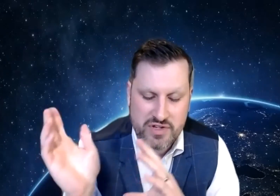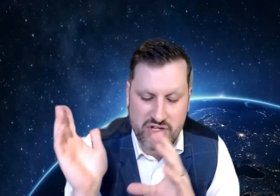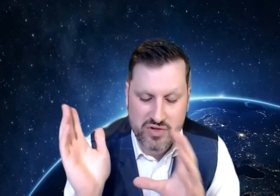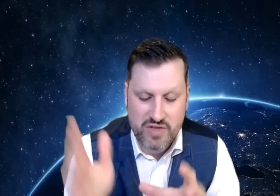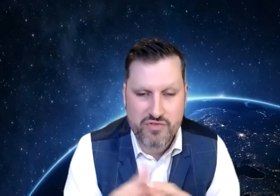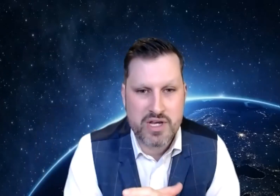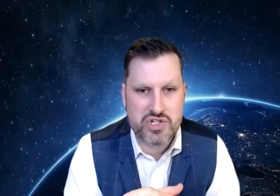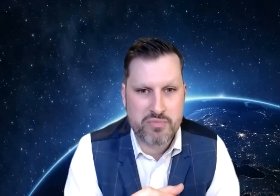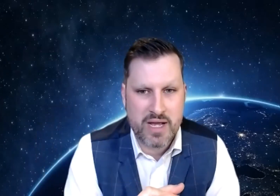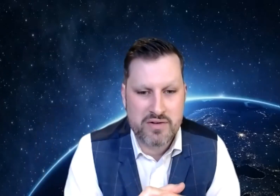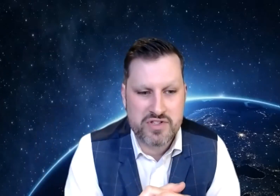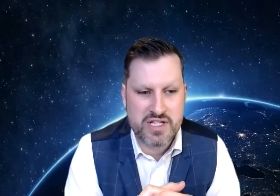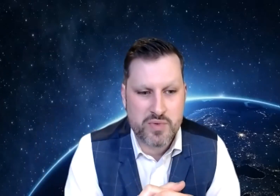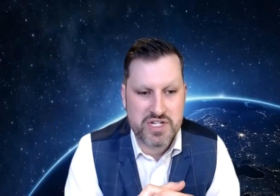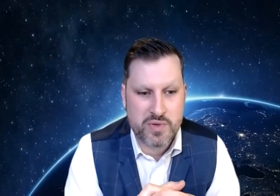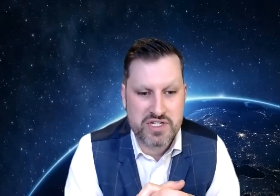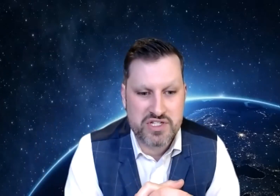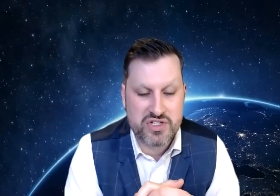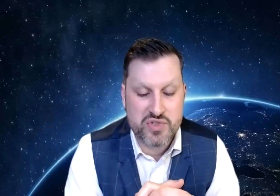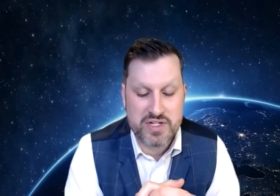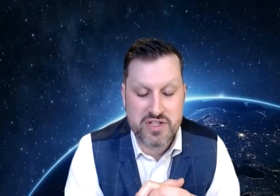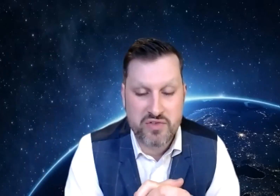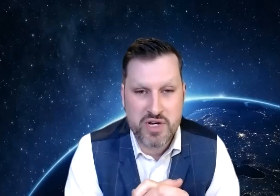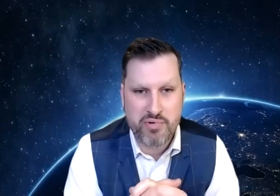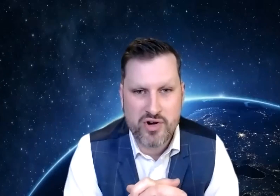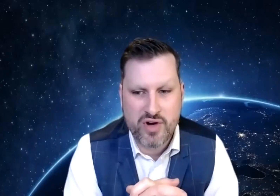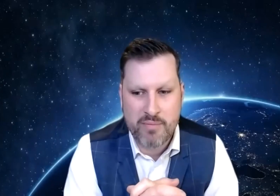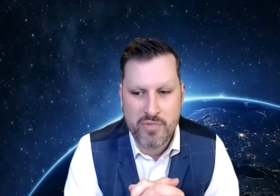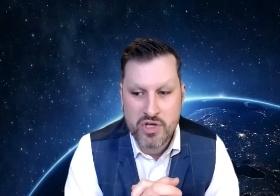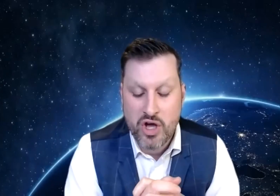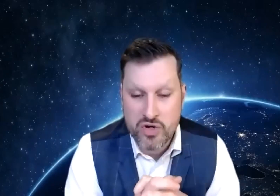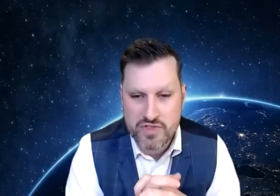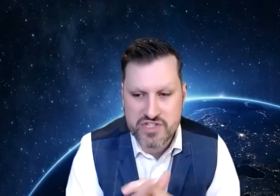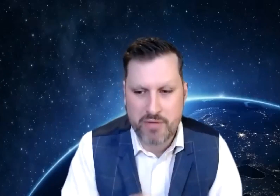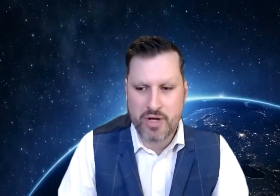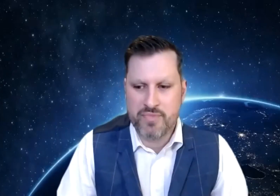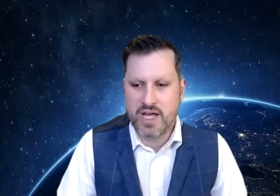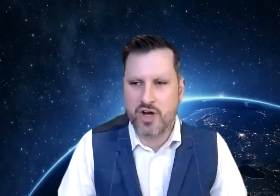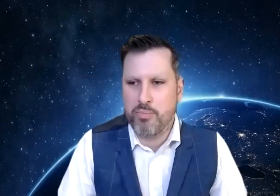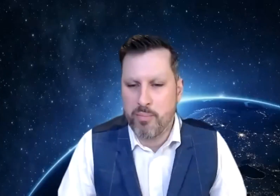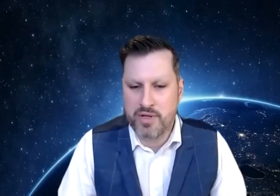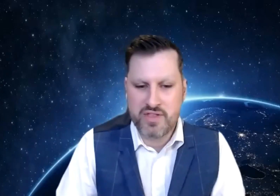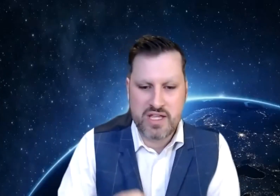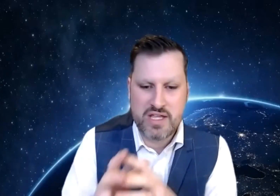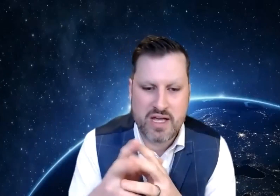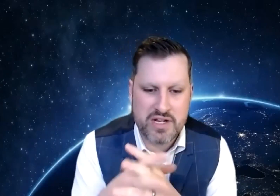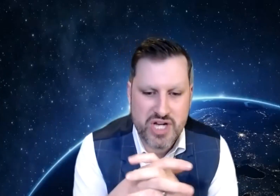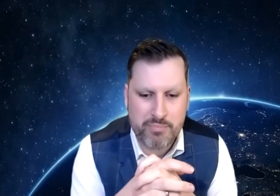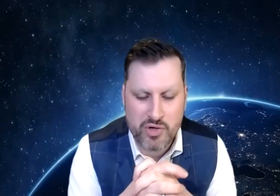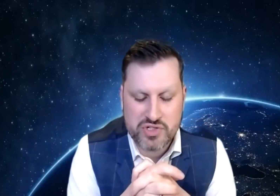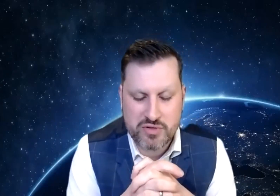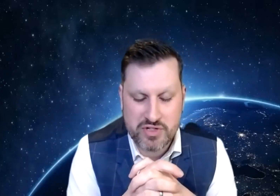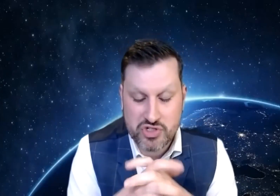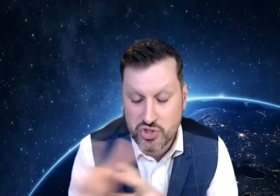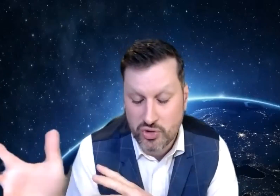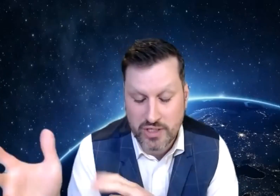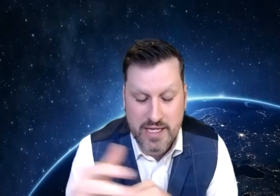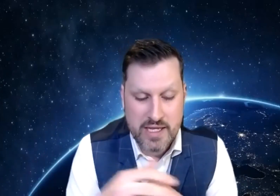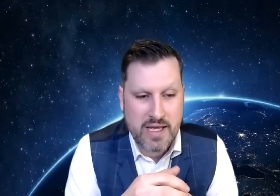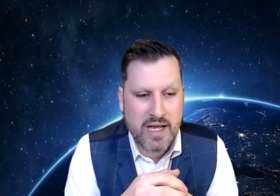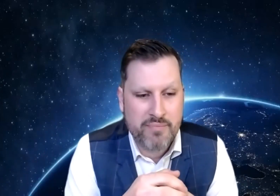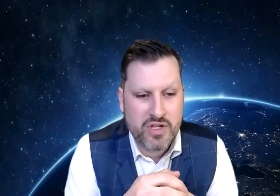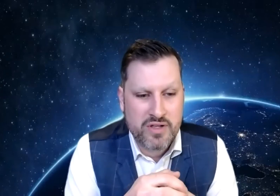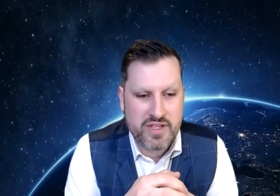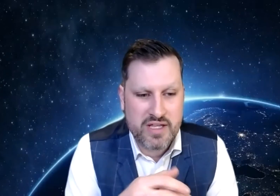be giving you information about the 2022-23 programme over the summer. And I'll pop in the chat box and